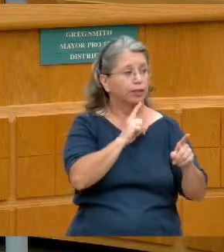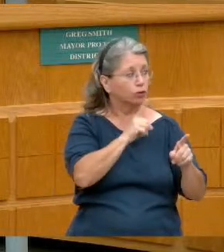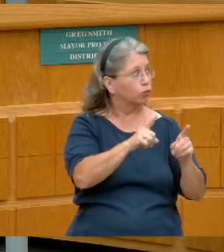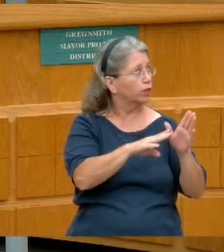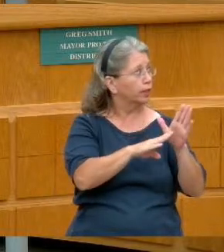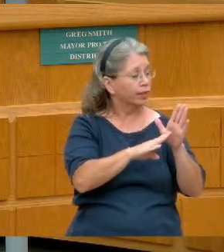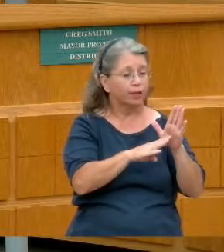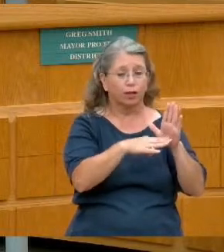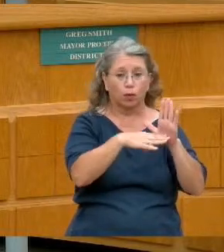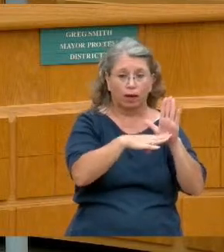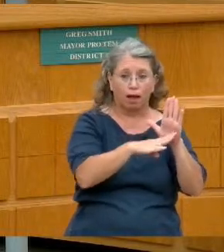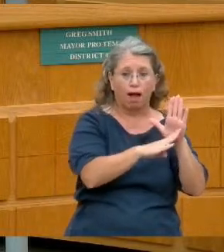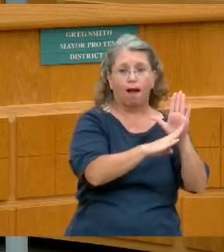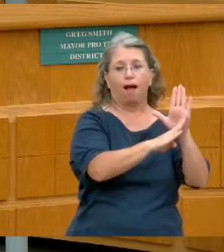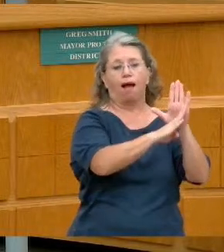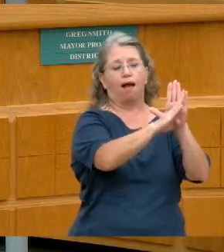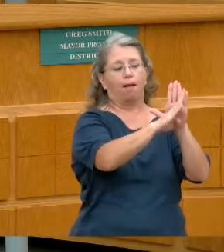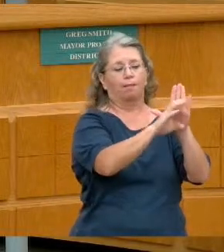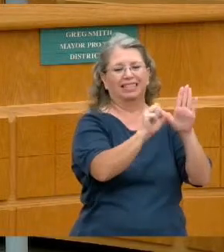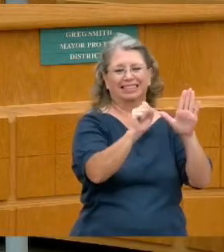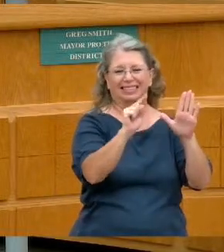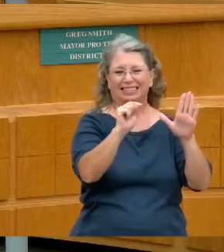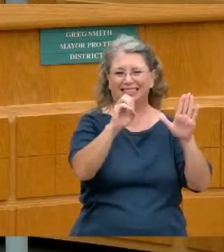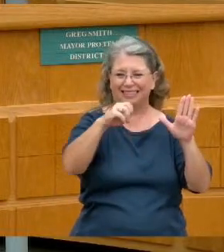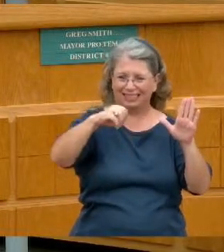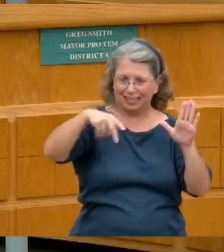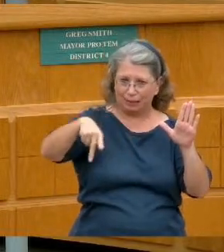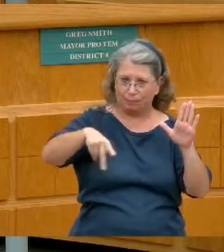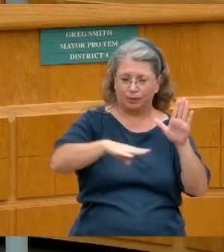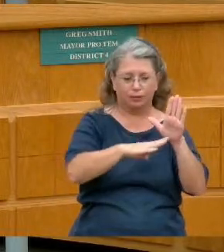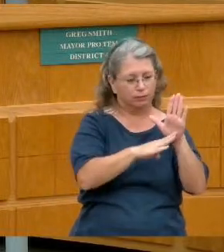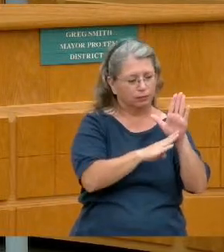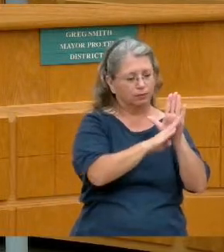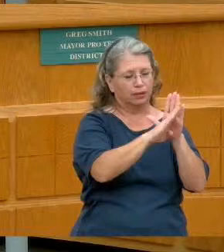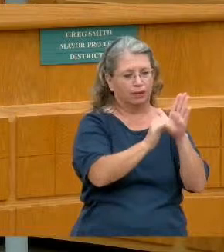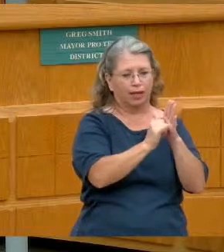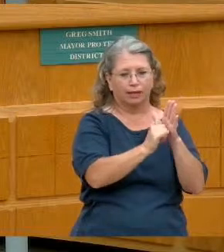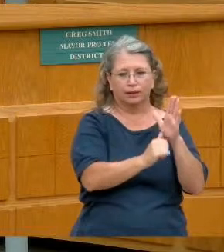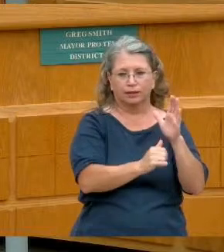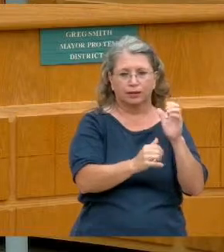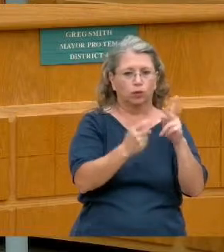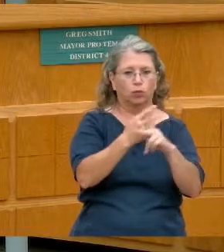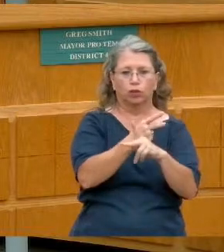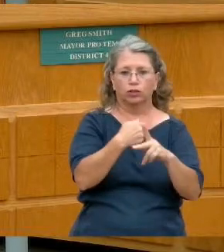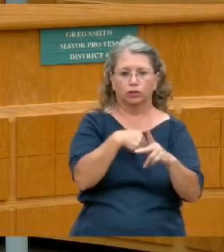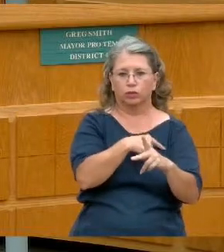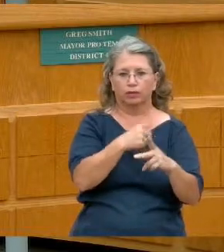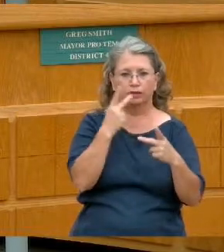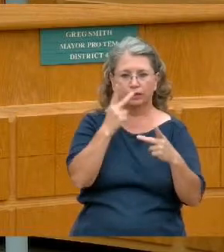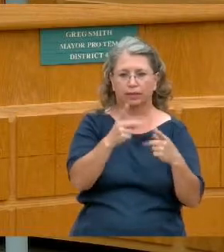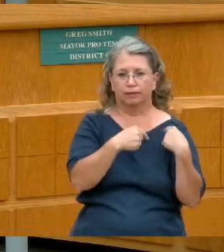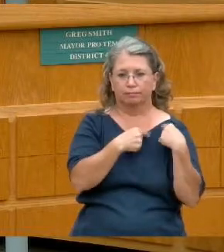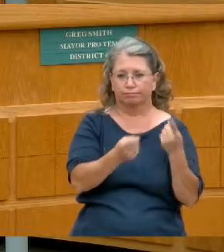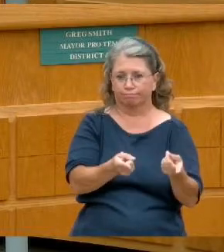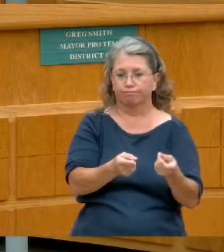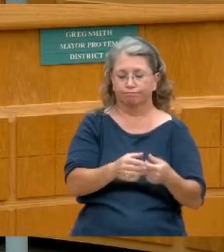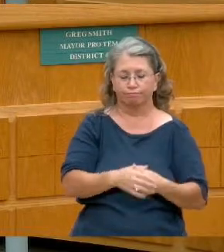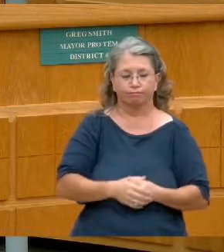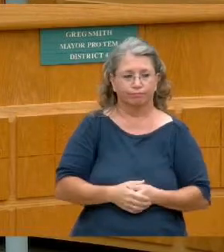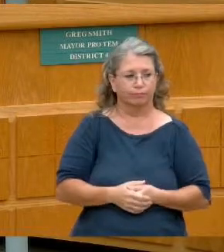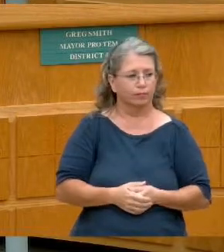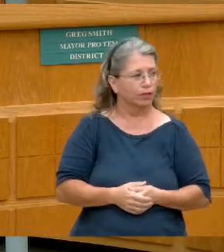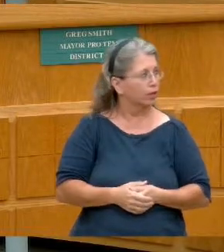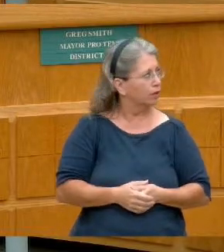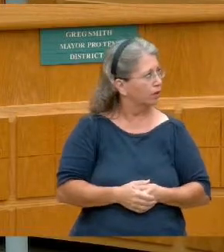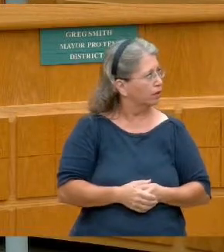the steepest increase over a 4-day period that we've seen for the whole period of time. If you look at the other blue